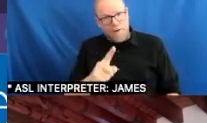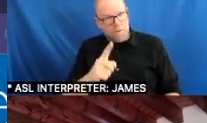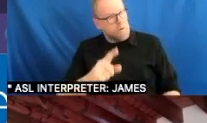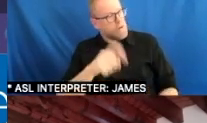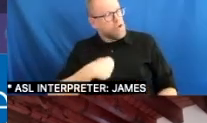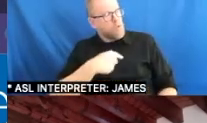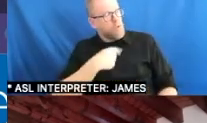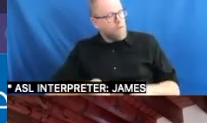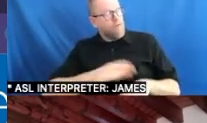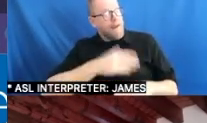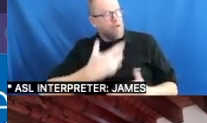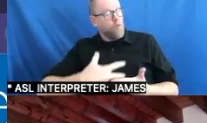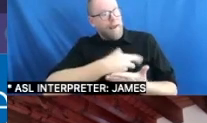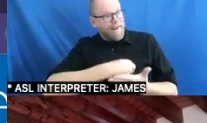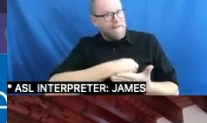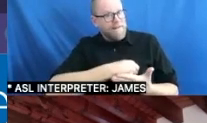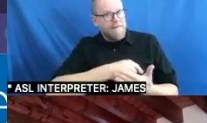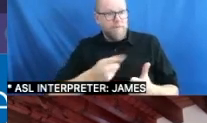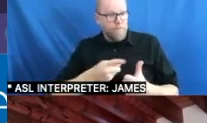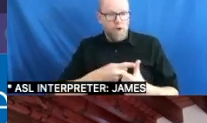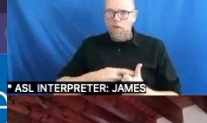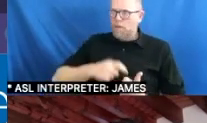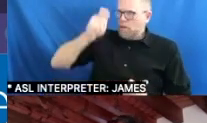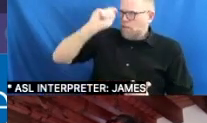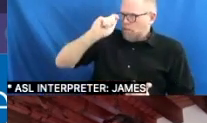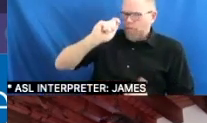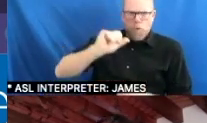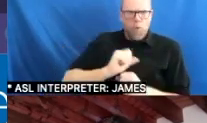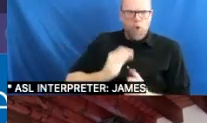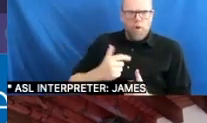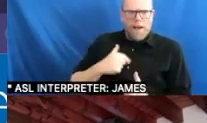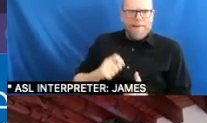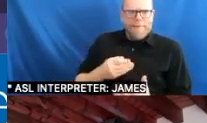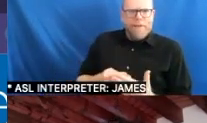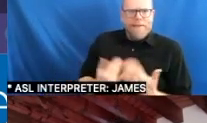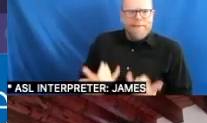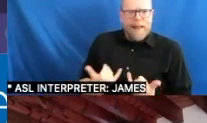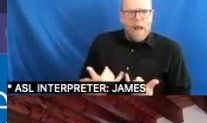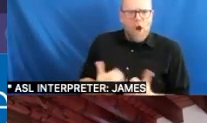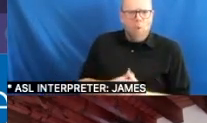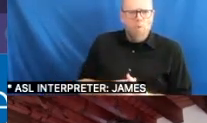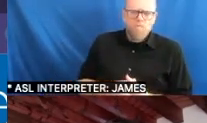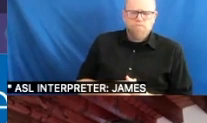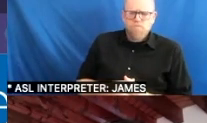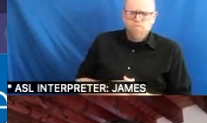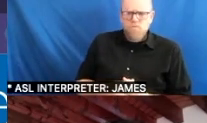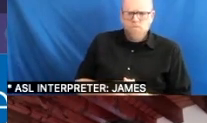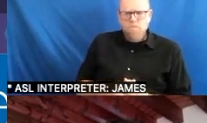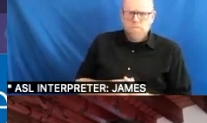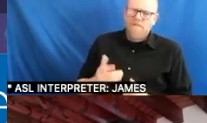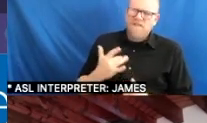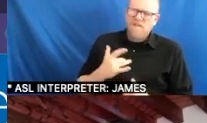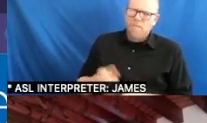The worker thinks, I need that cash right now. And so they're wanting to raise the wages.